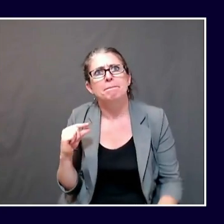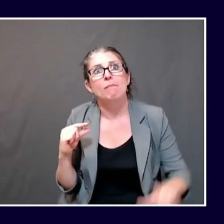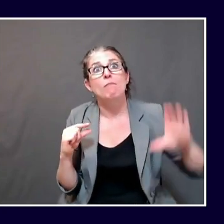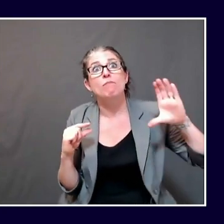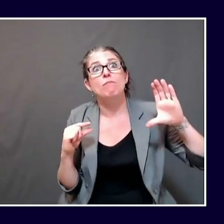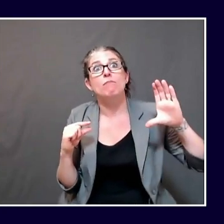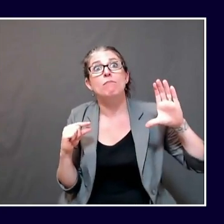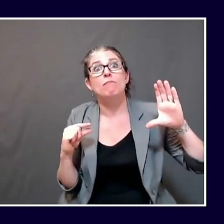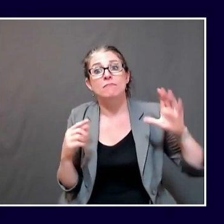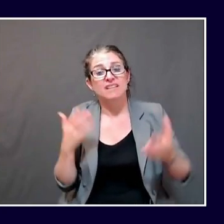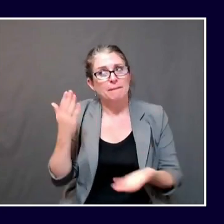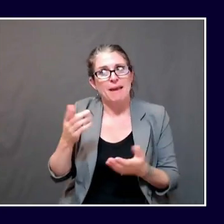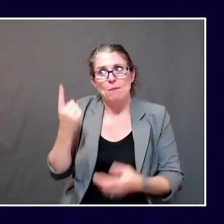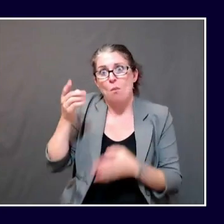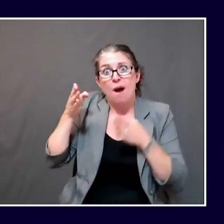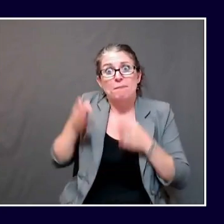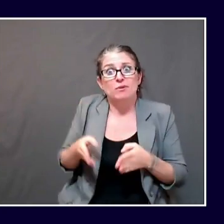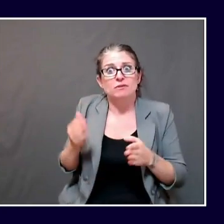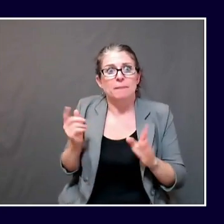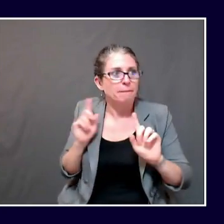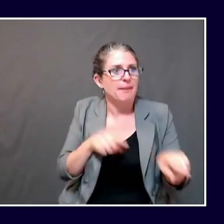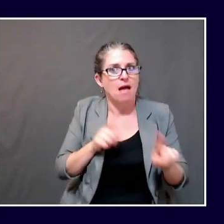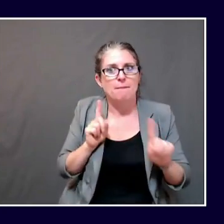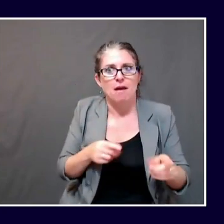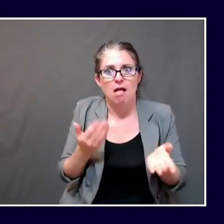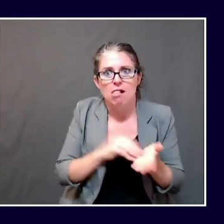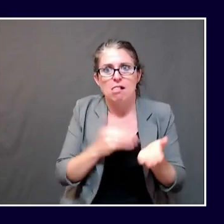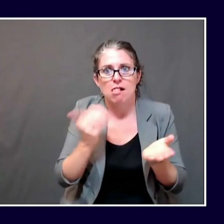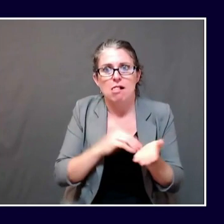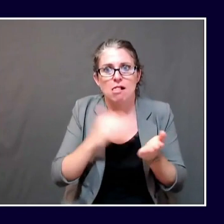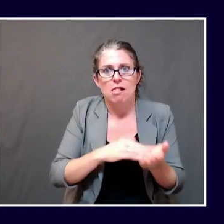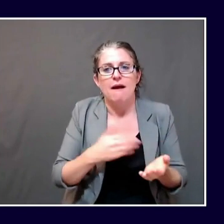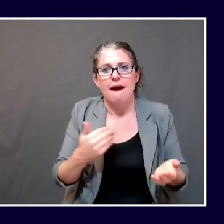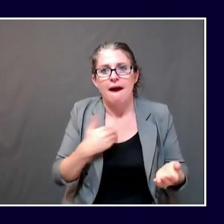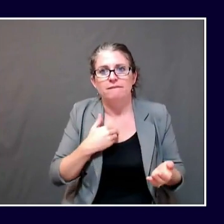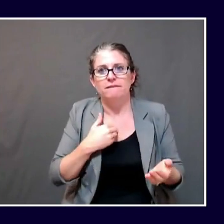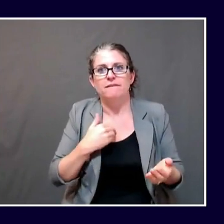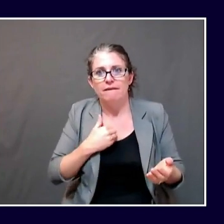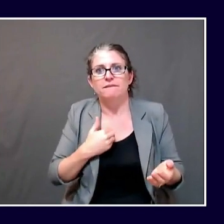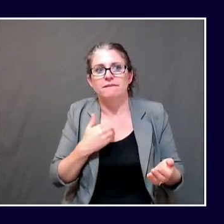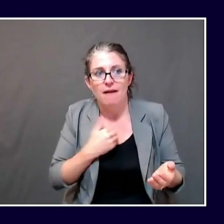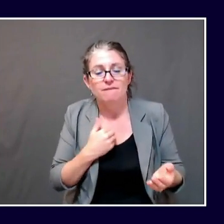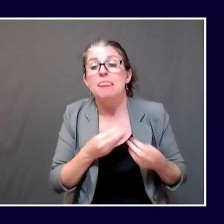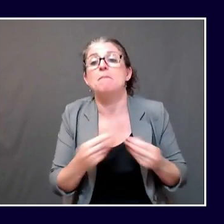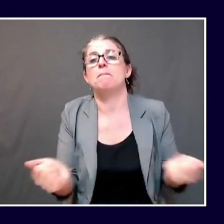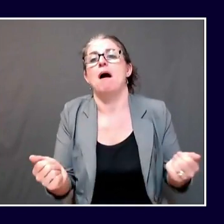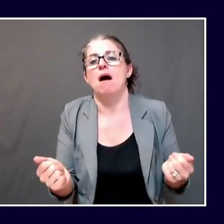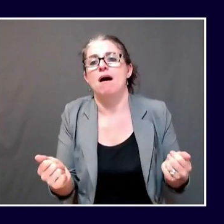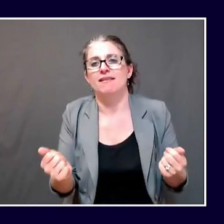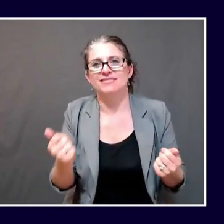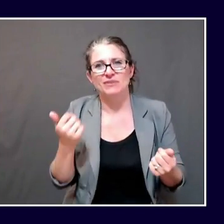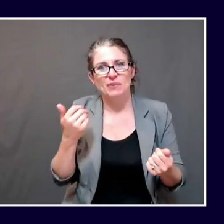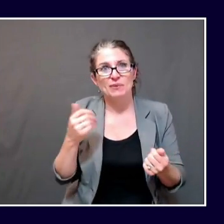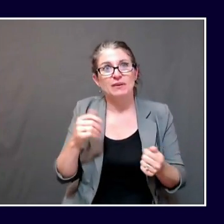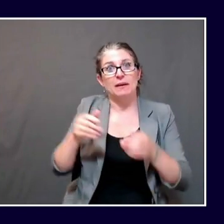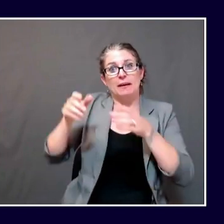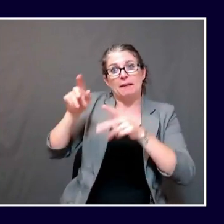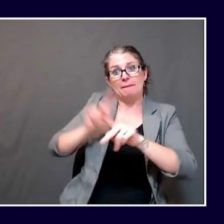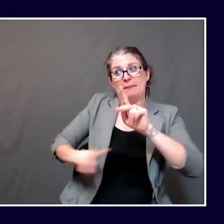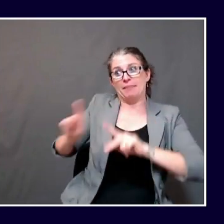for work, before medical procedures, or on their doctor's orders. So again, apologies for getting that incorrect.